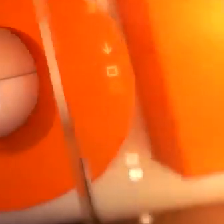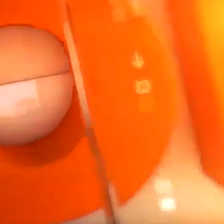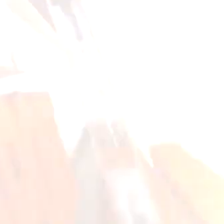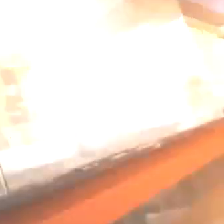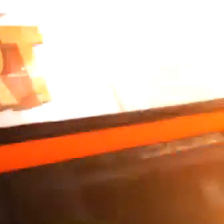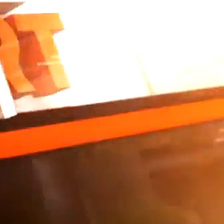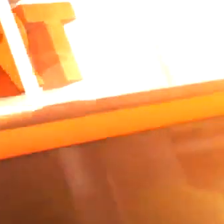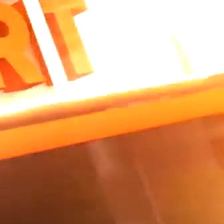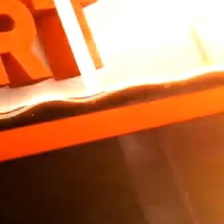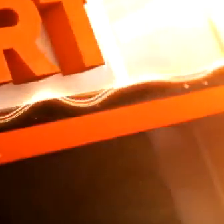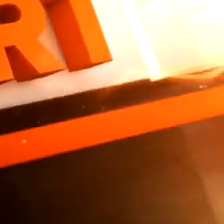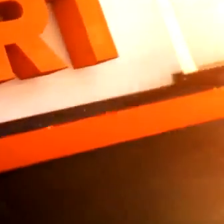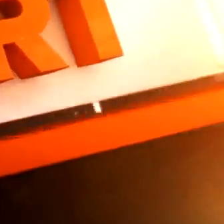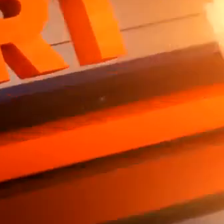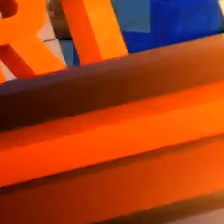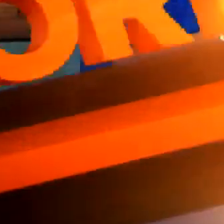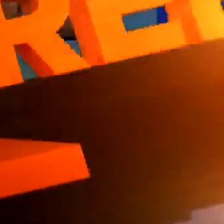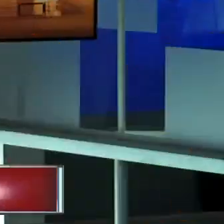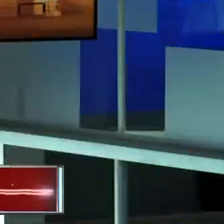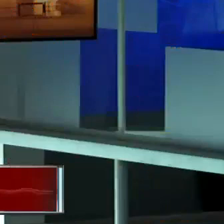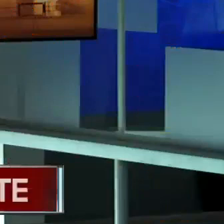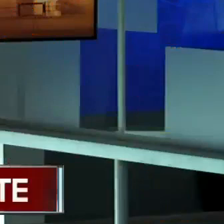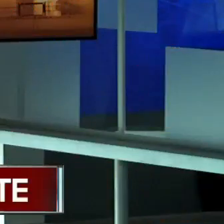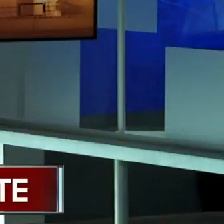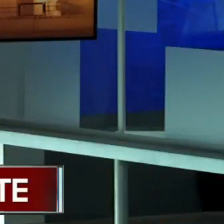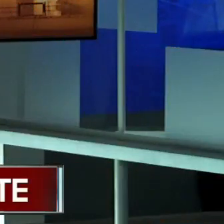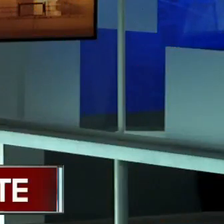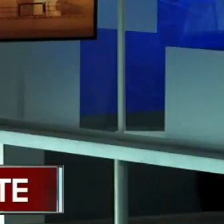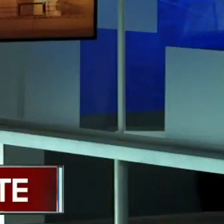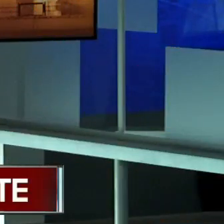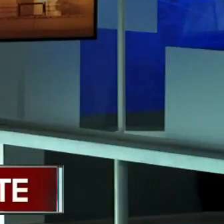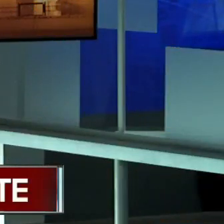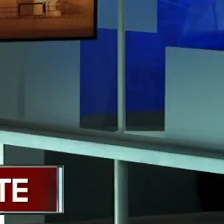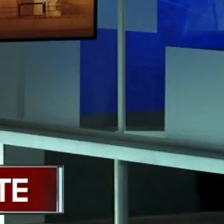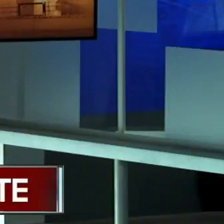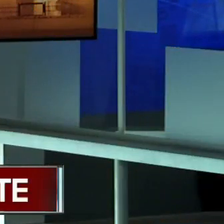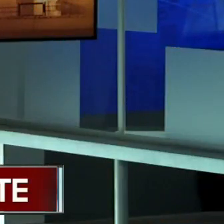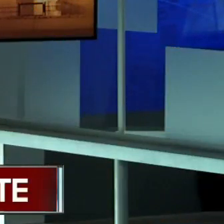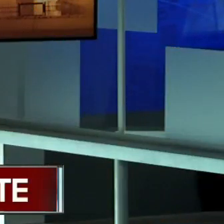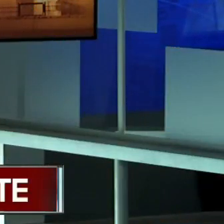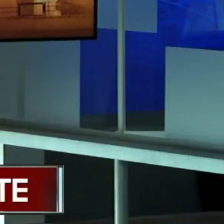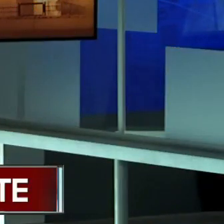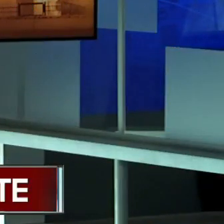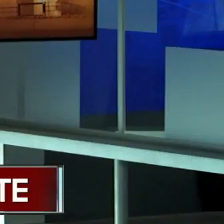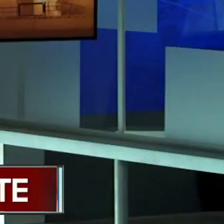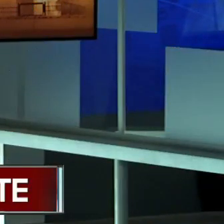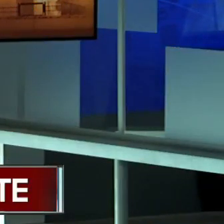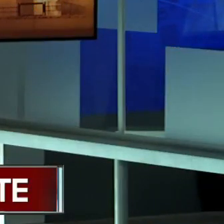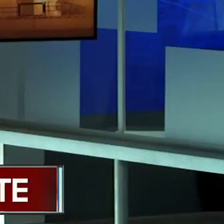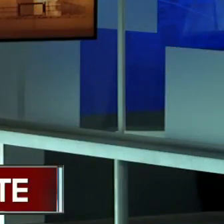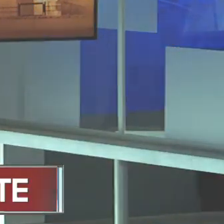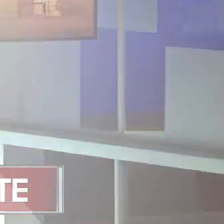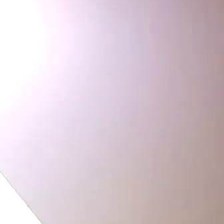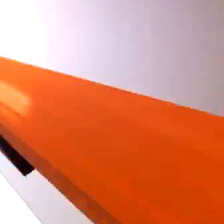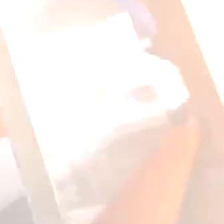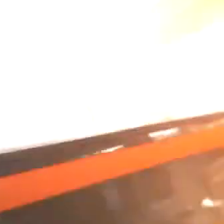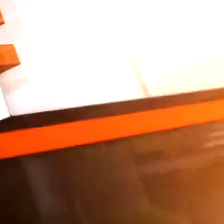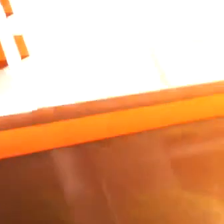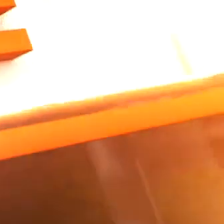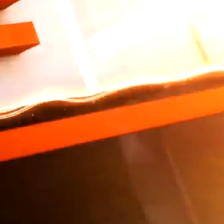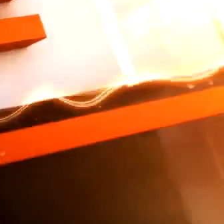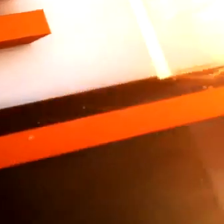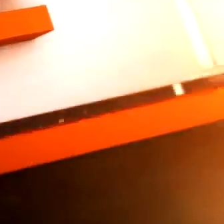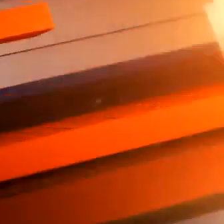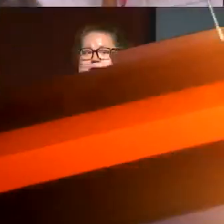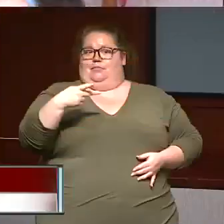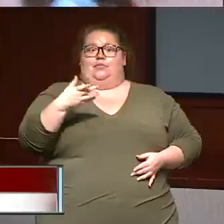Good morning. We are coming on the air to bring you live coverage of the public health press conference this morning. Let's go ahead and take you live as it looks like Megan Pearson has